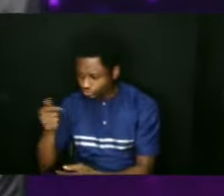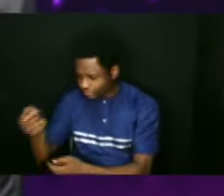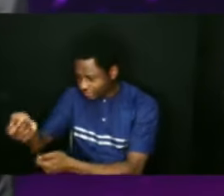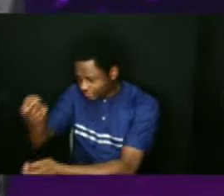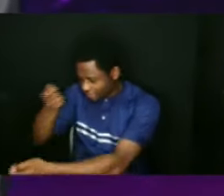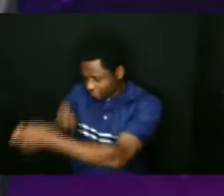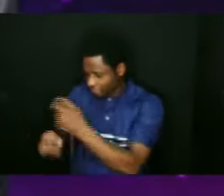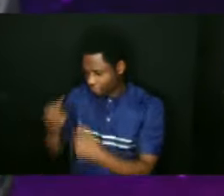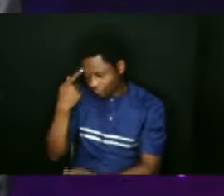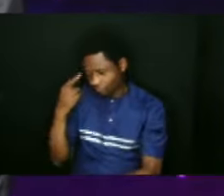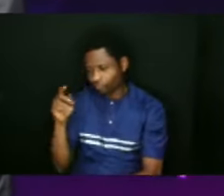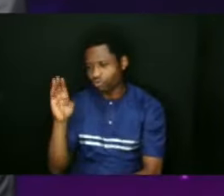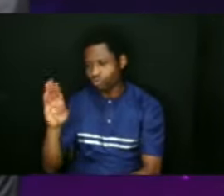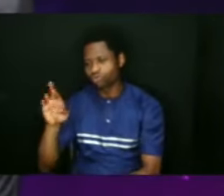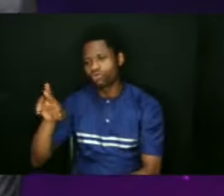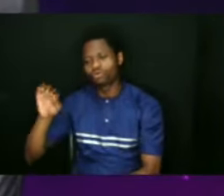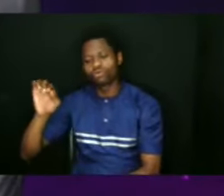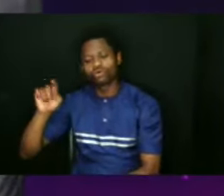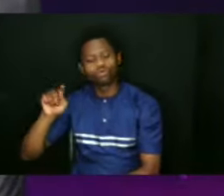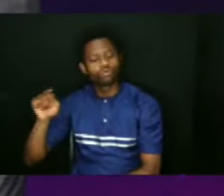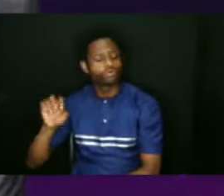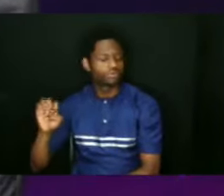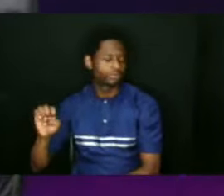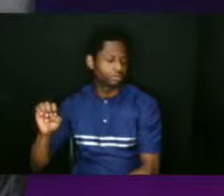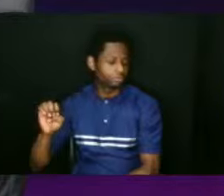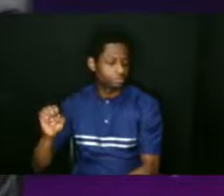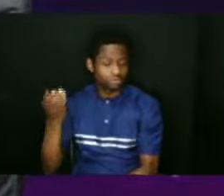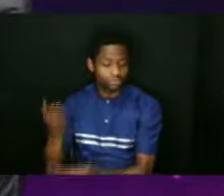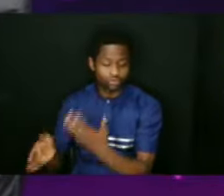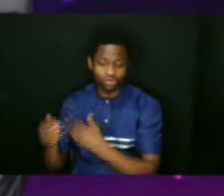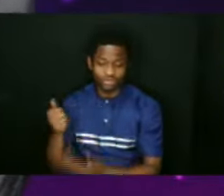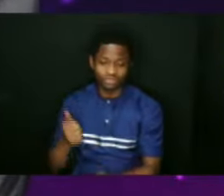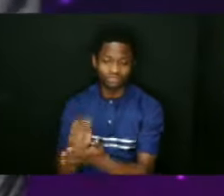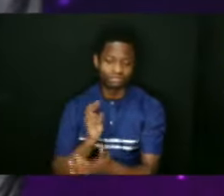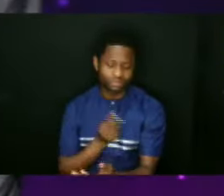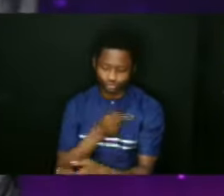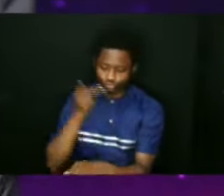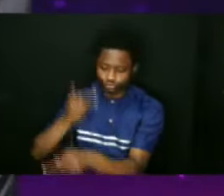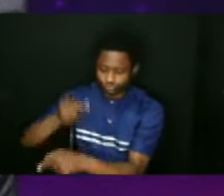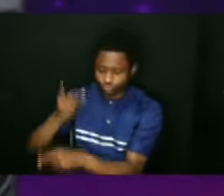we always preserve the gold that the Lord has given to us.